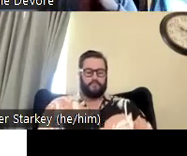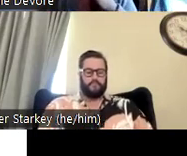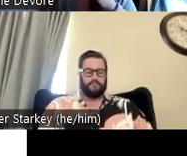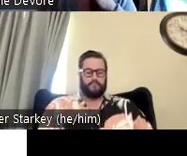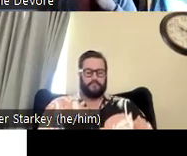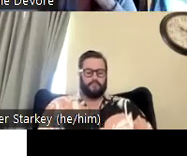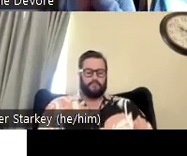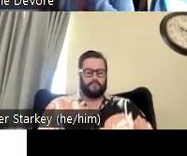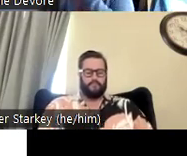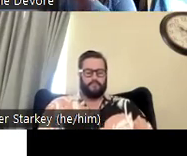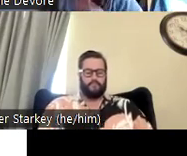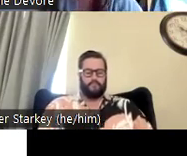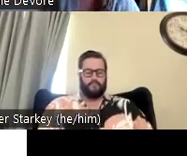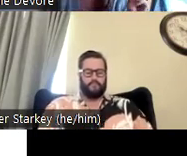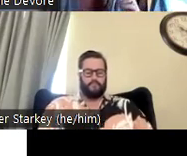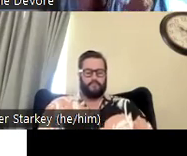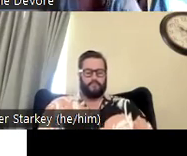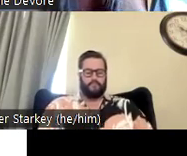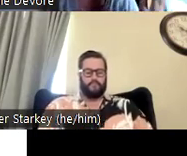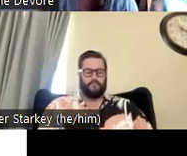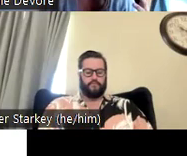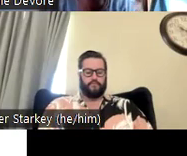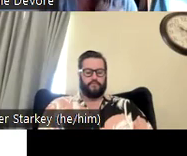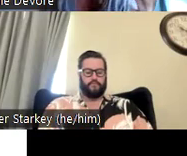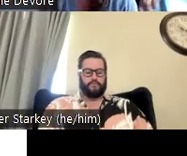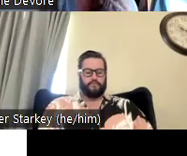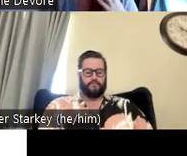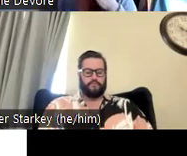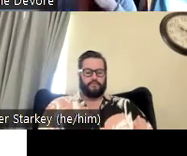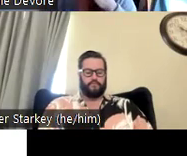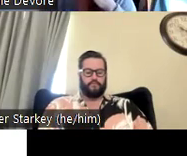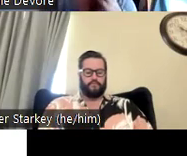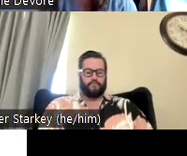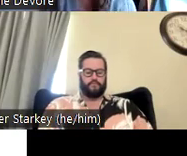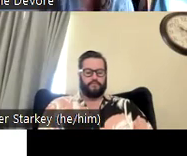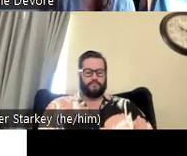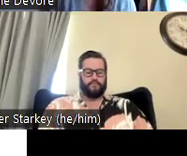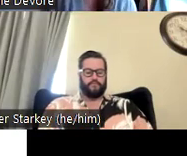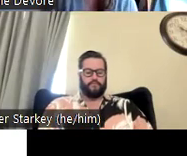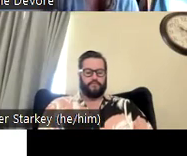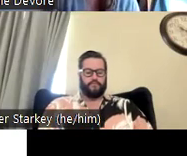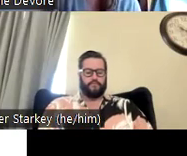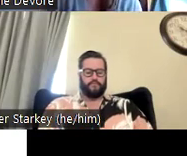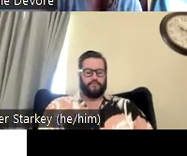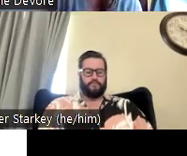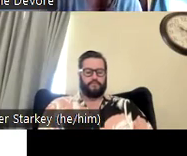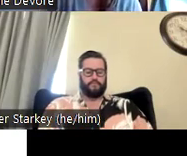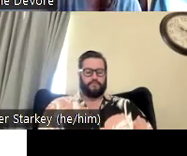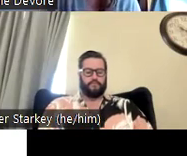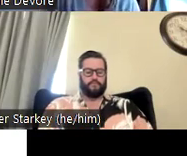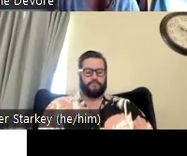of materials in anticipation, and whether that, for some folks that might take more time than the others, how does